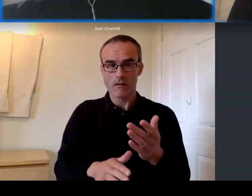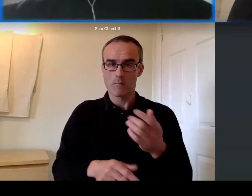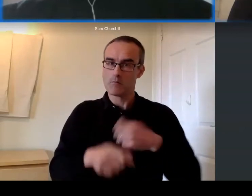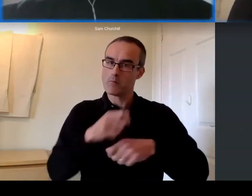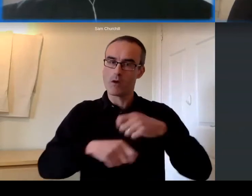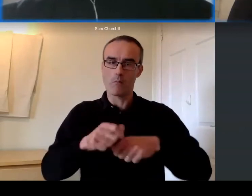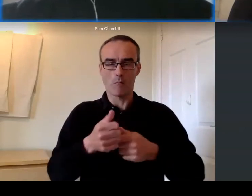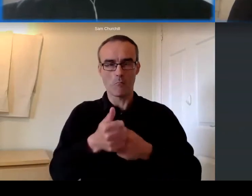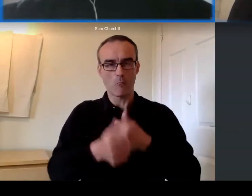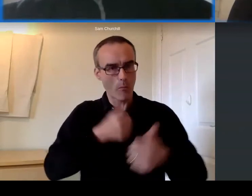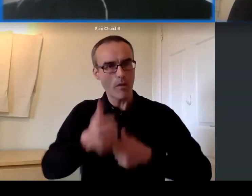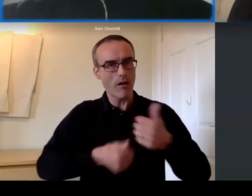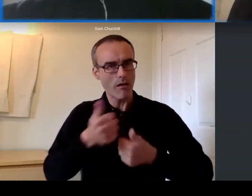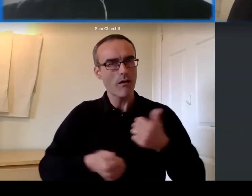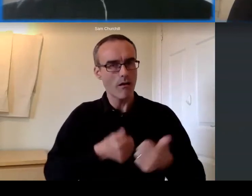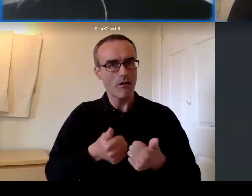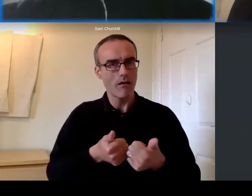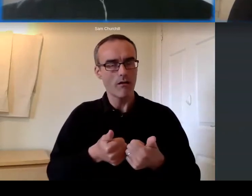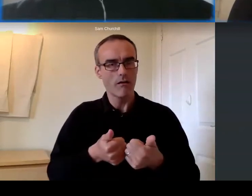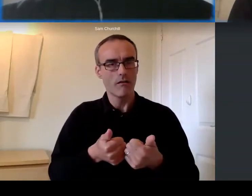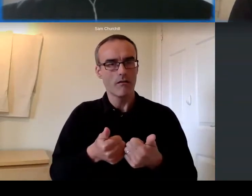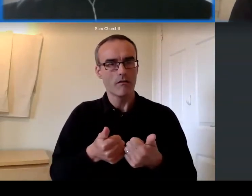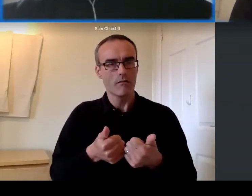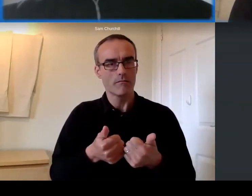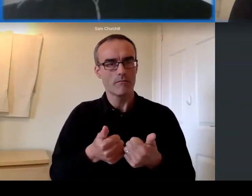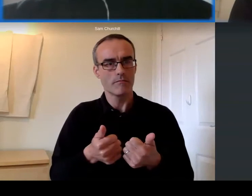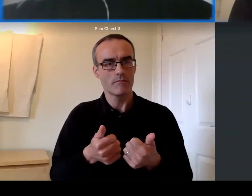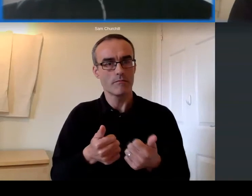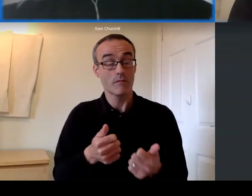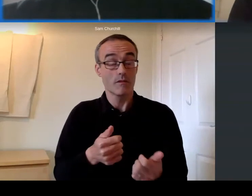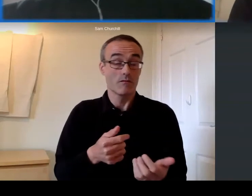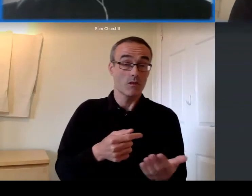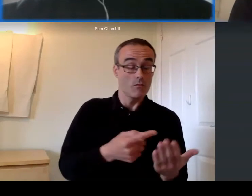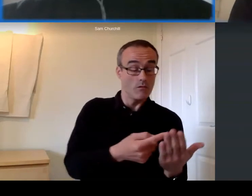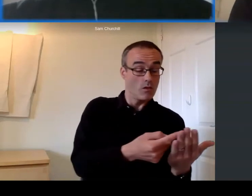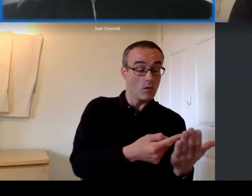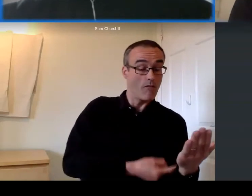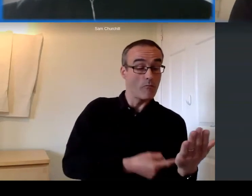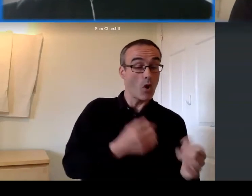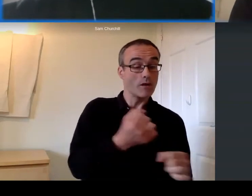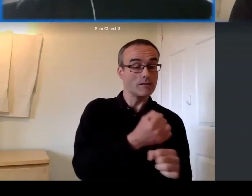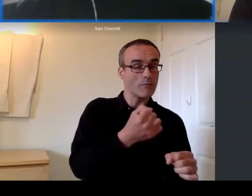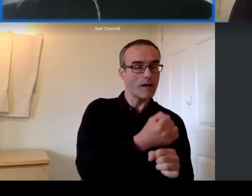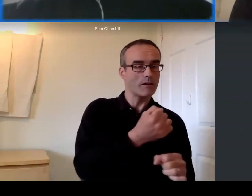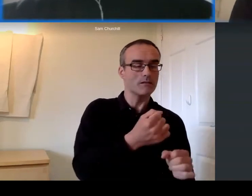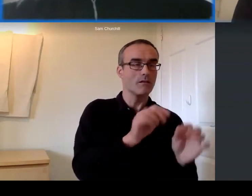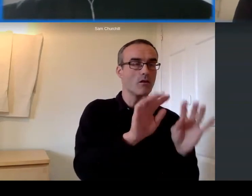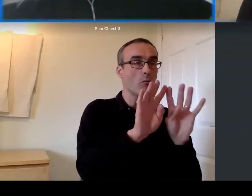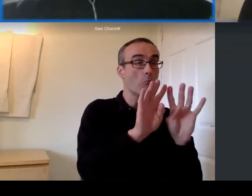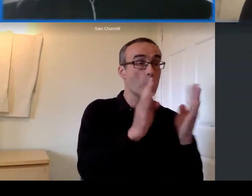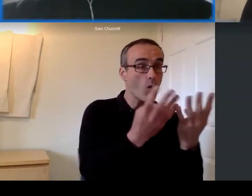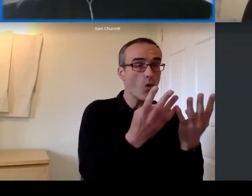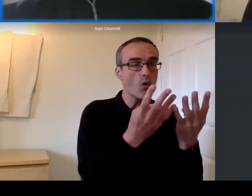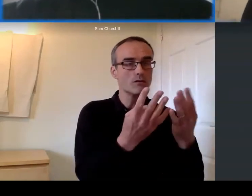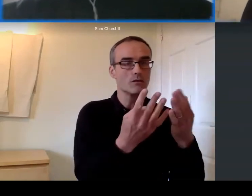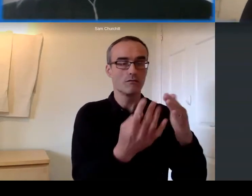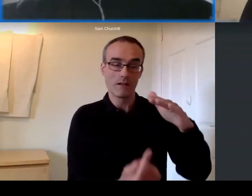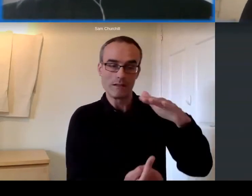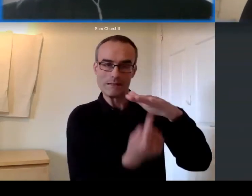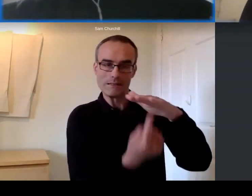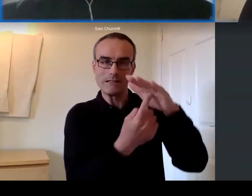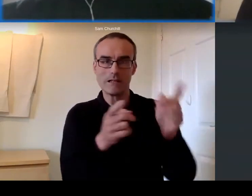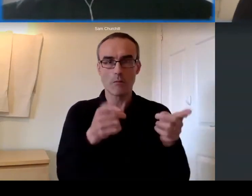think if, you know, policymakers, be it those in the boardrooms, in senior, middle, all tiers